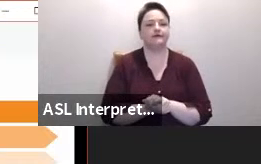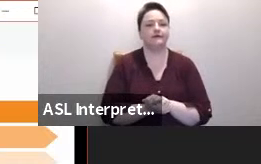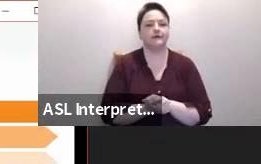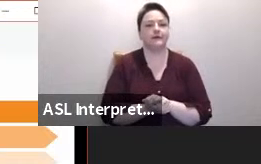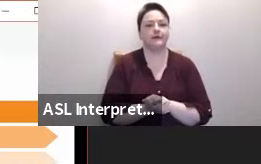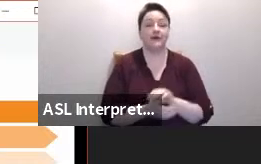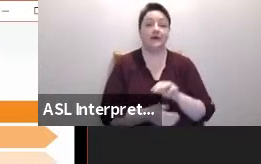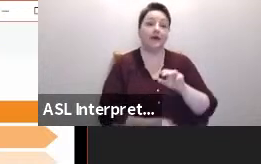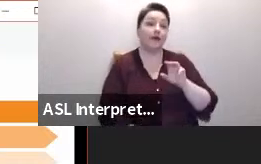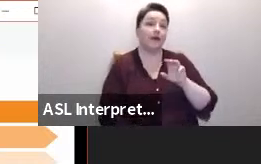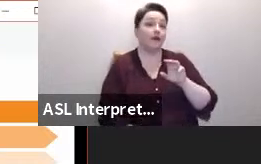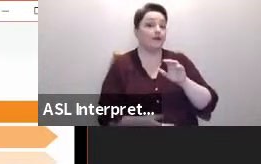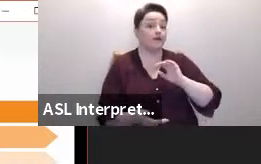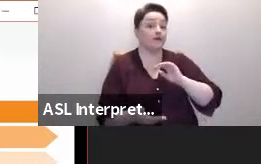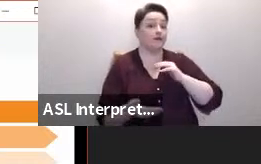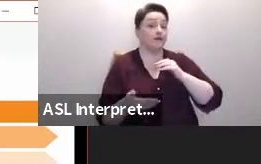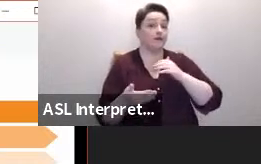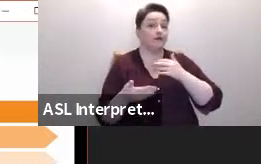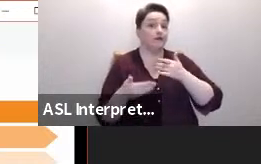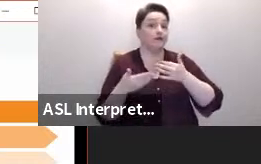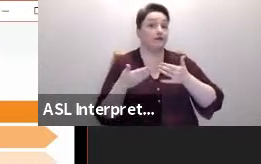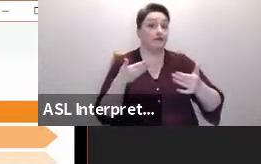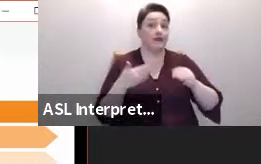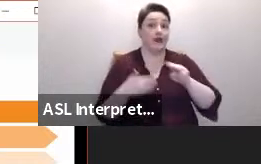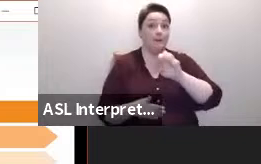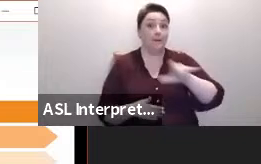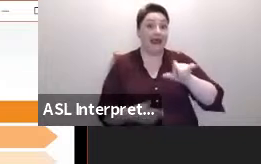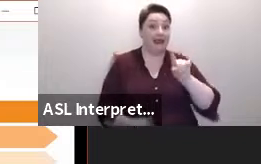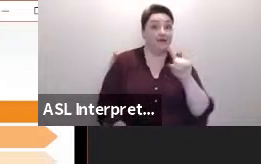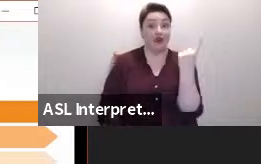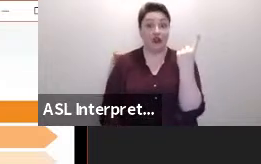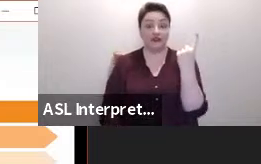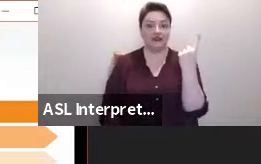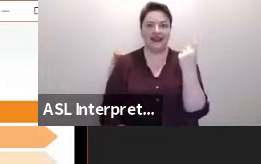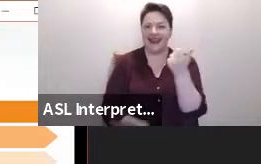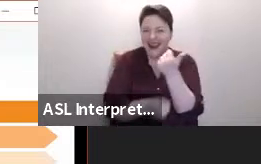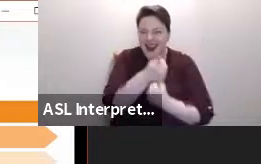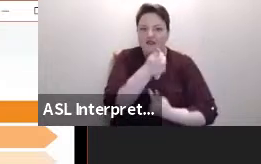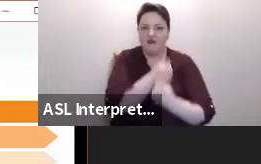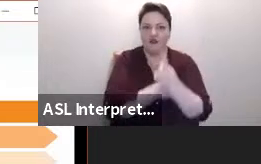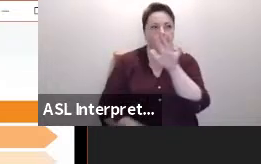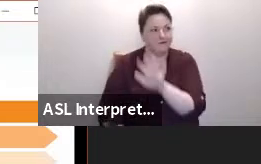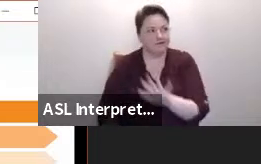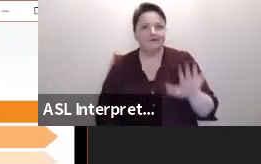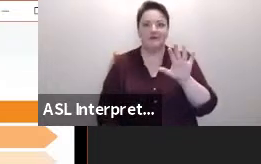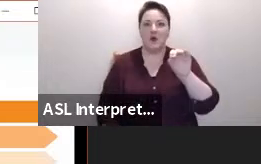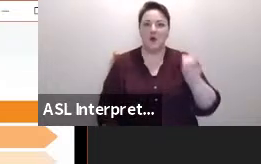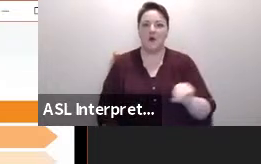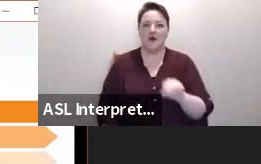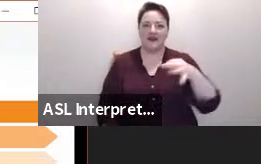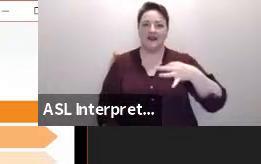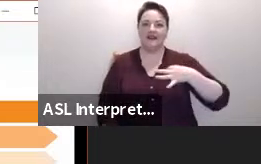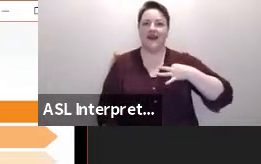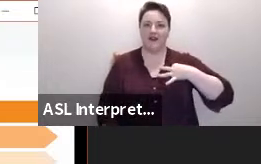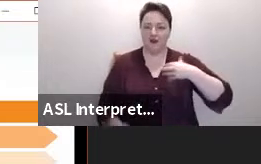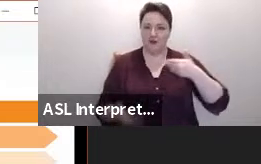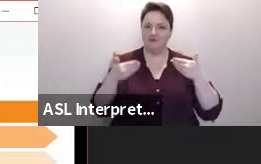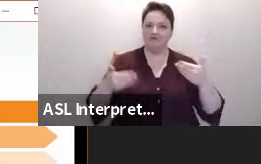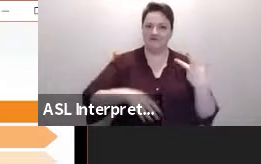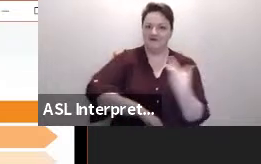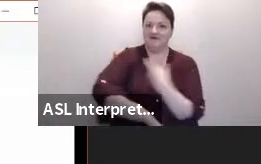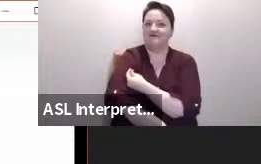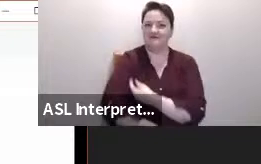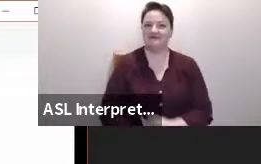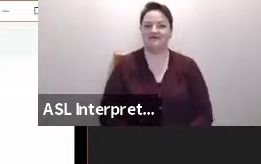May 1st, everybody should be eligible for the vaccine. Next